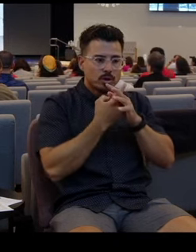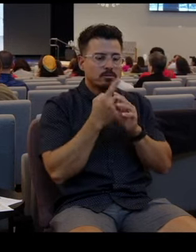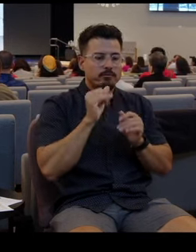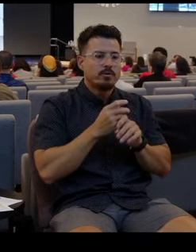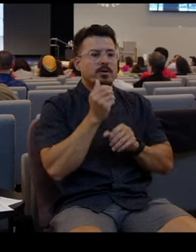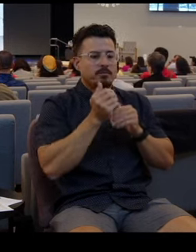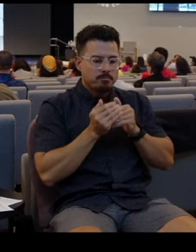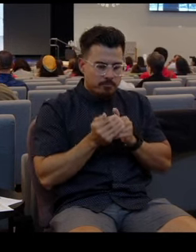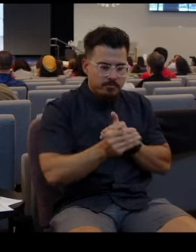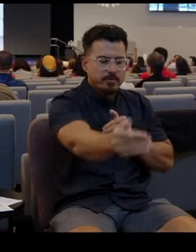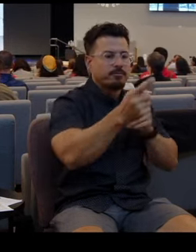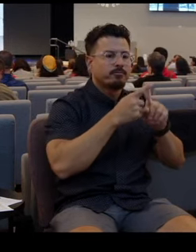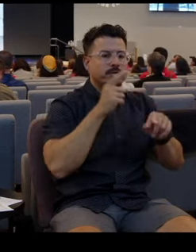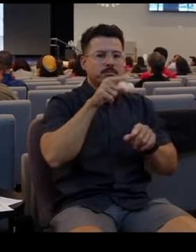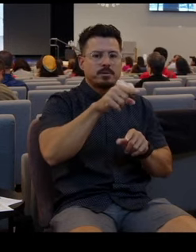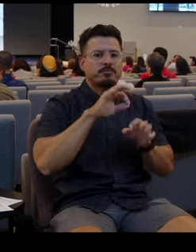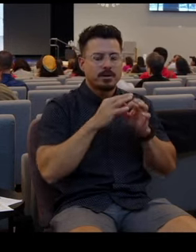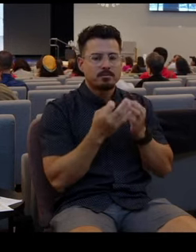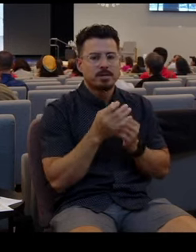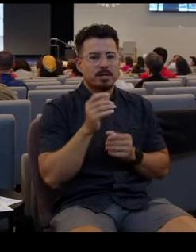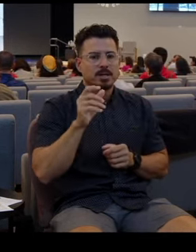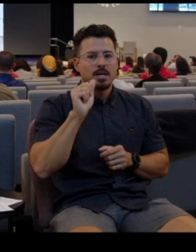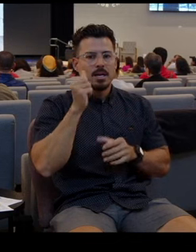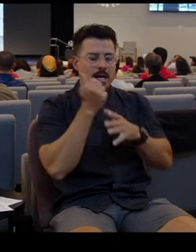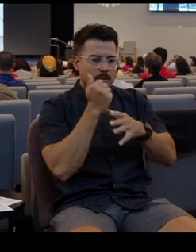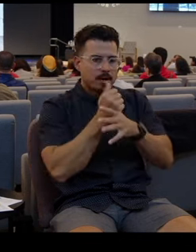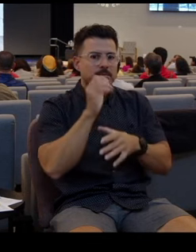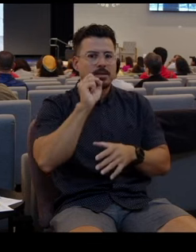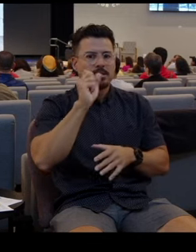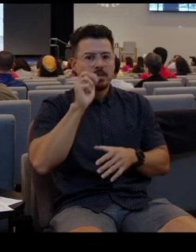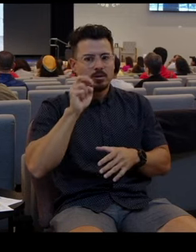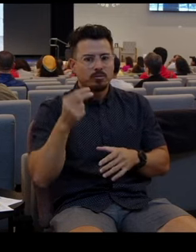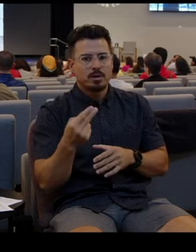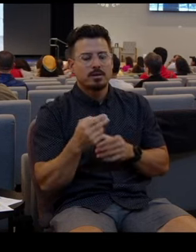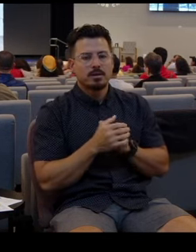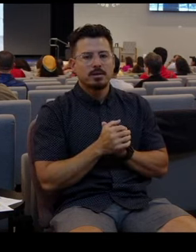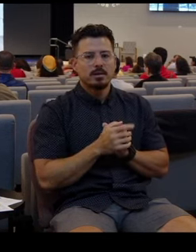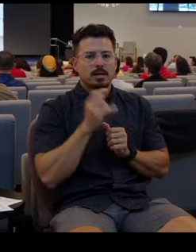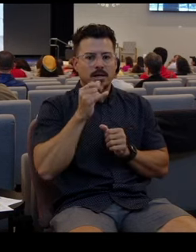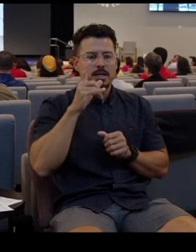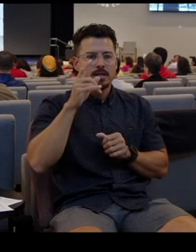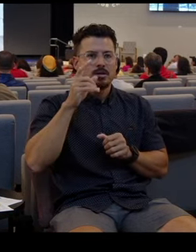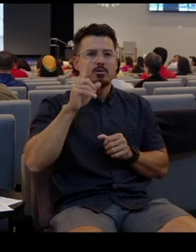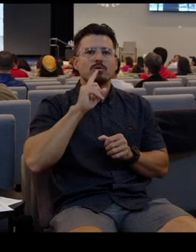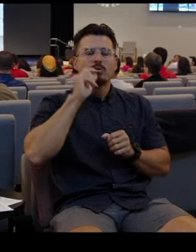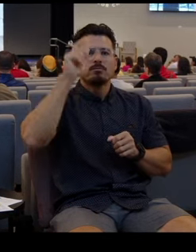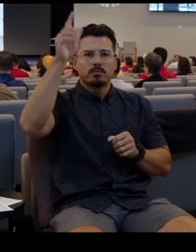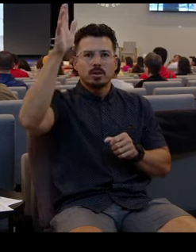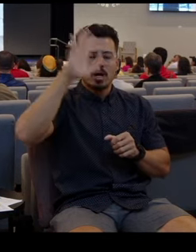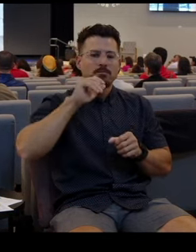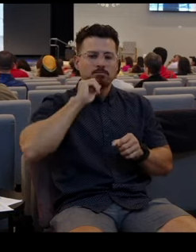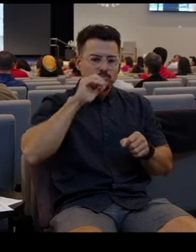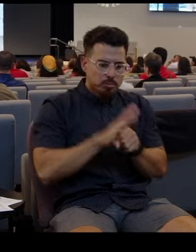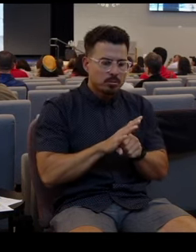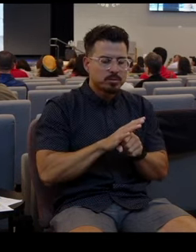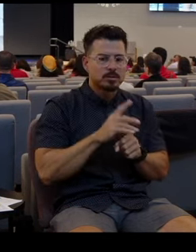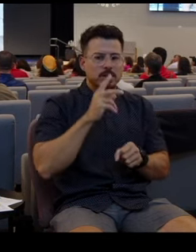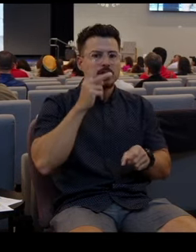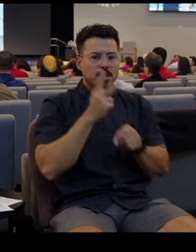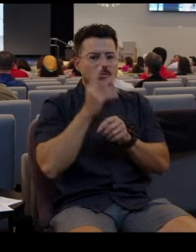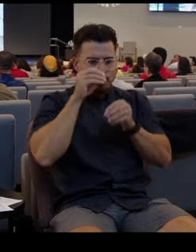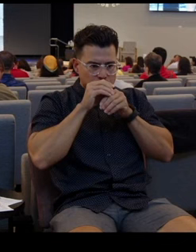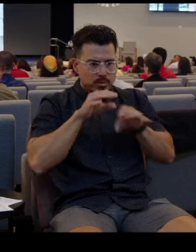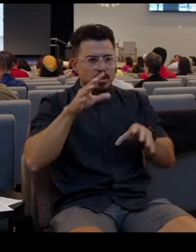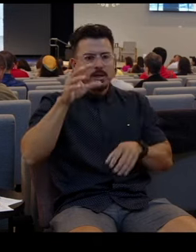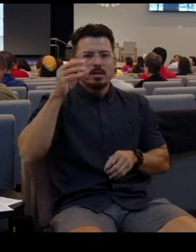them. You know, there's something else interesting because that prophecy was a fulfillment of God telling Abraham that he would have influence all over